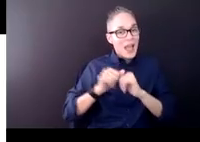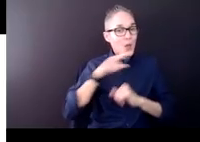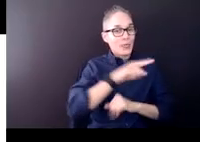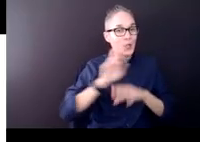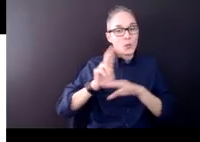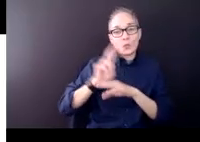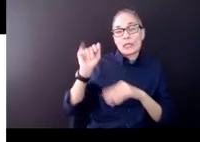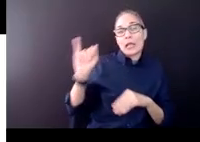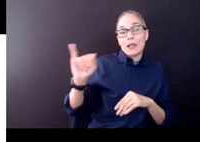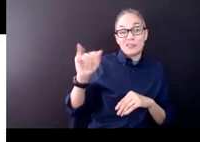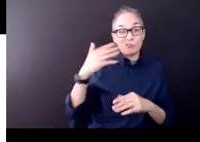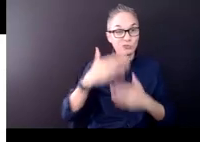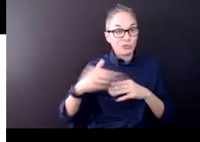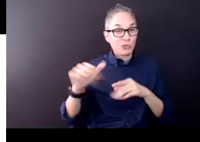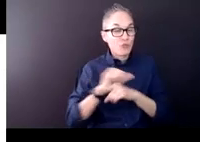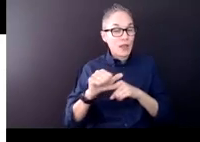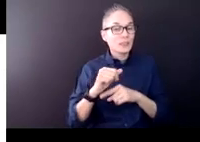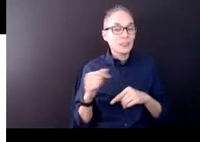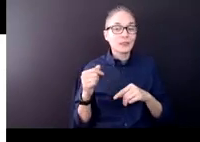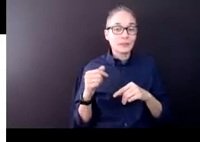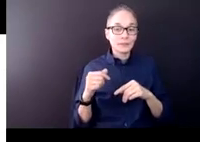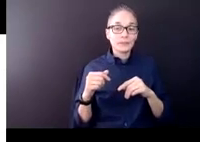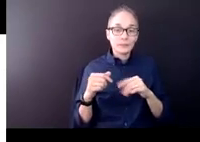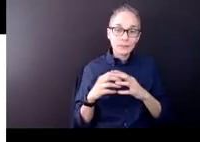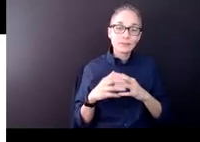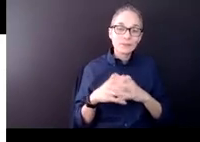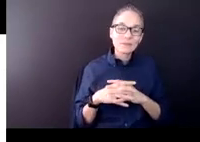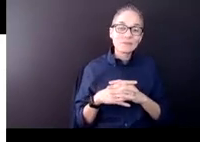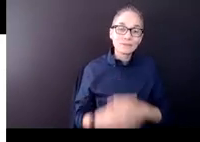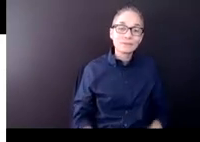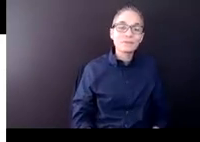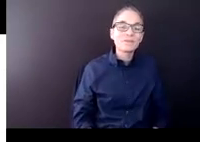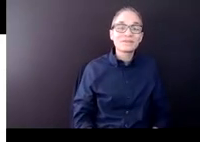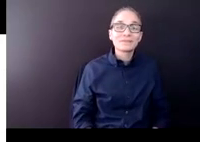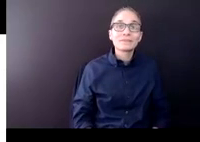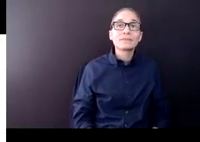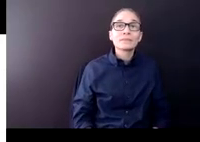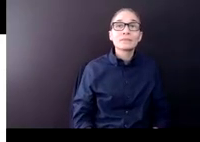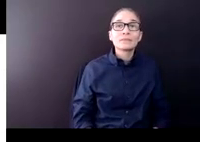It would be good practice for students to not only reflect but give you the receipts as well.